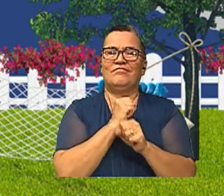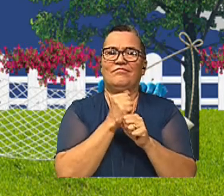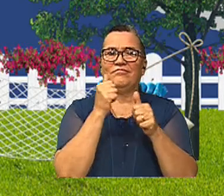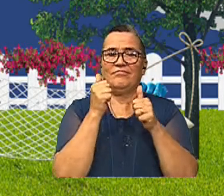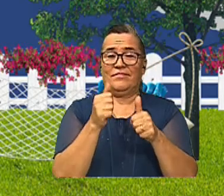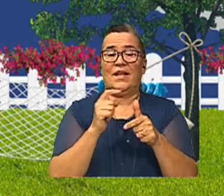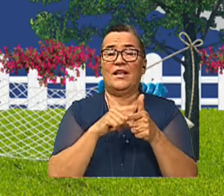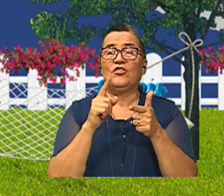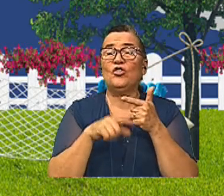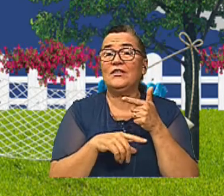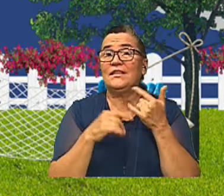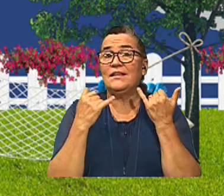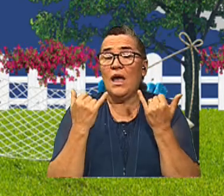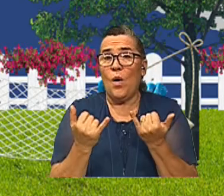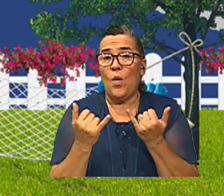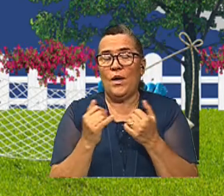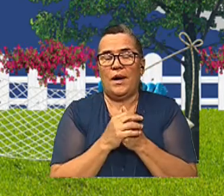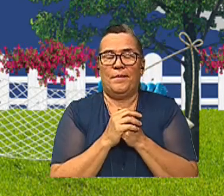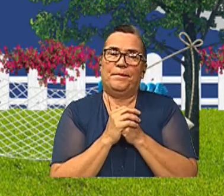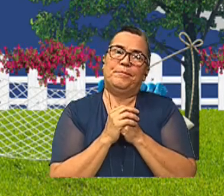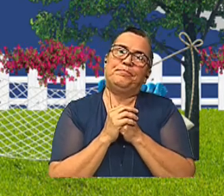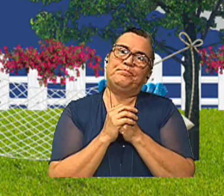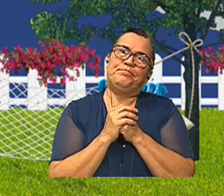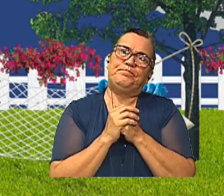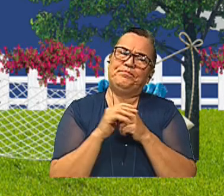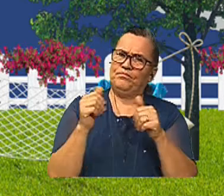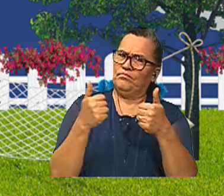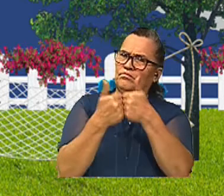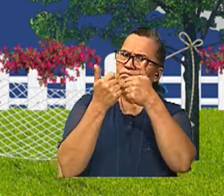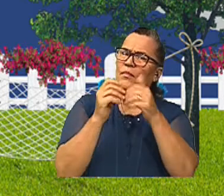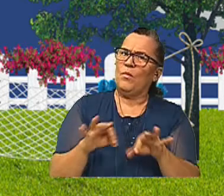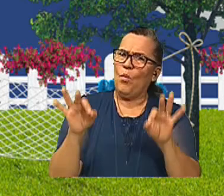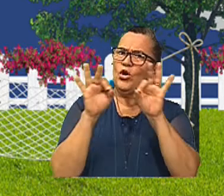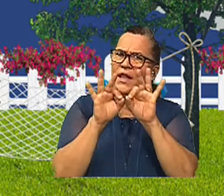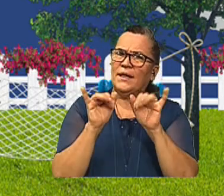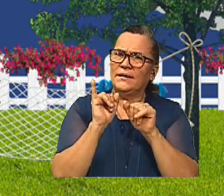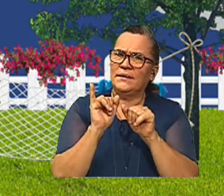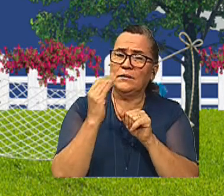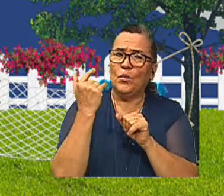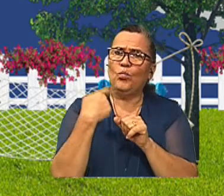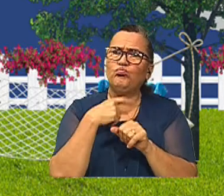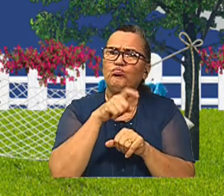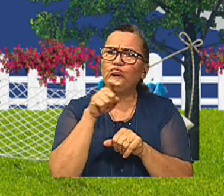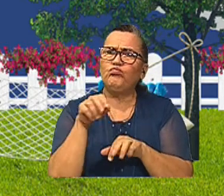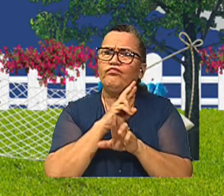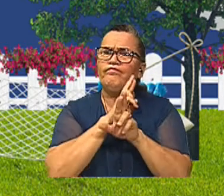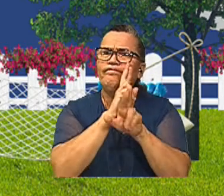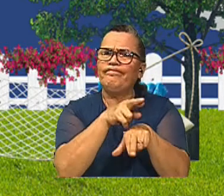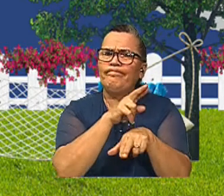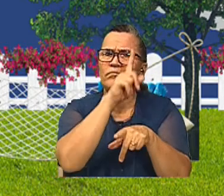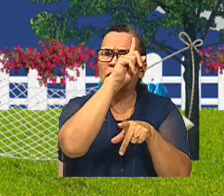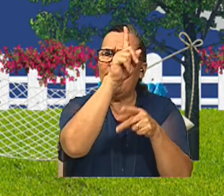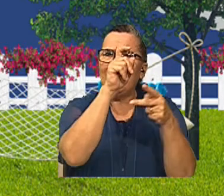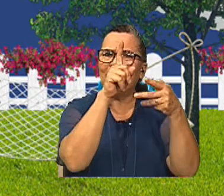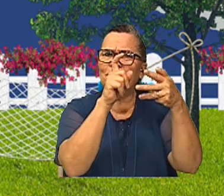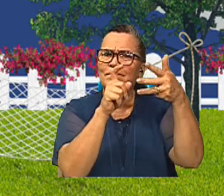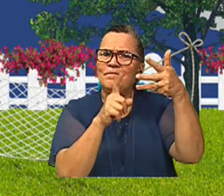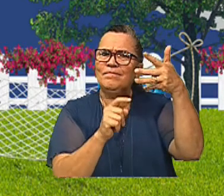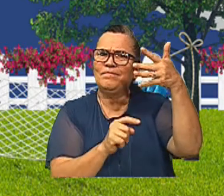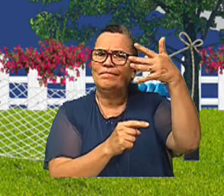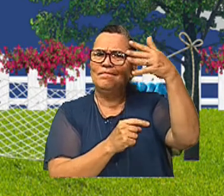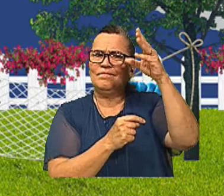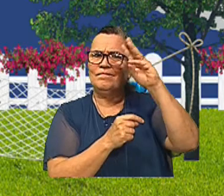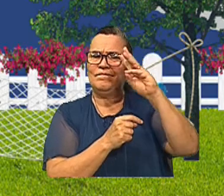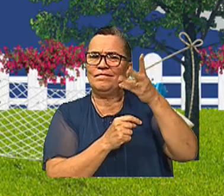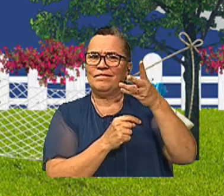Okay, now, this challenge is important. We have to answer the questions that